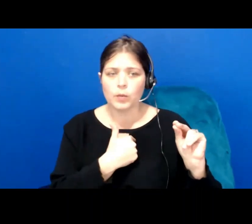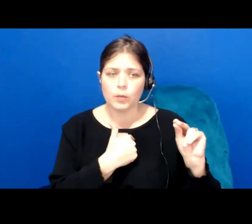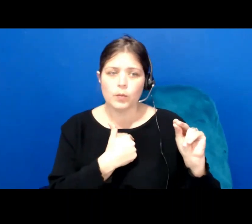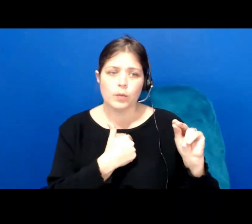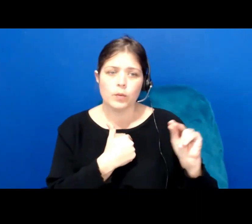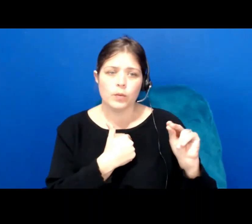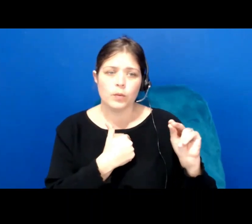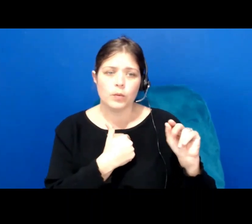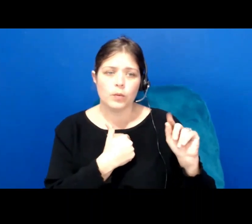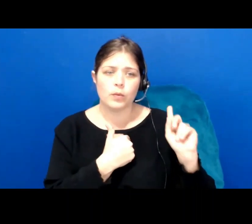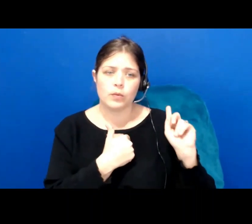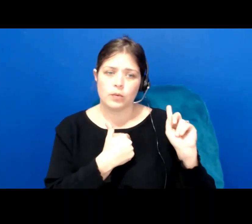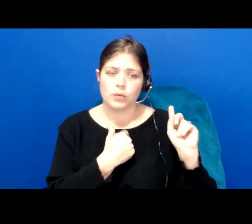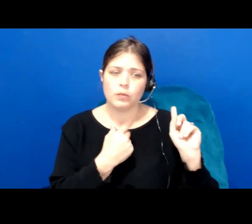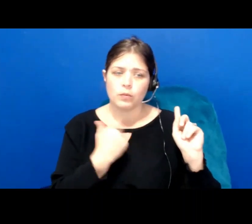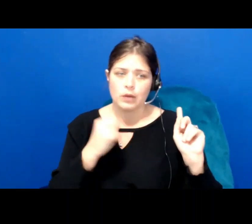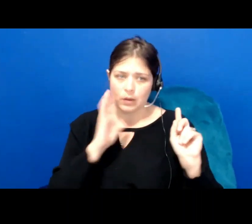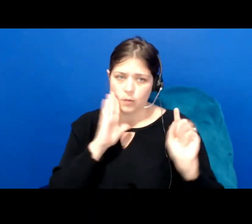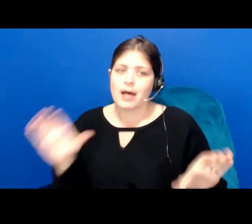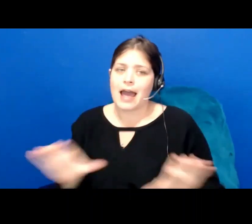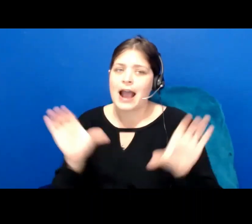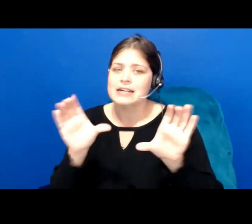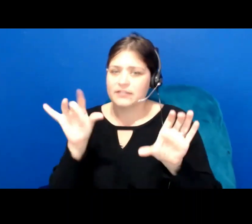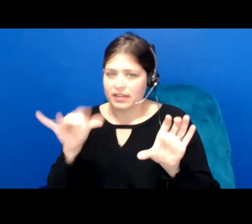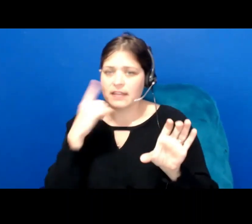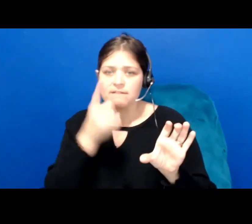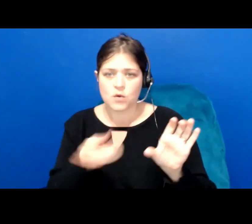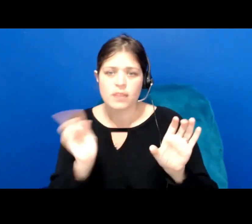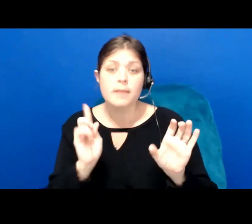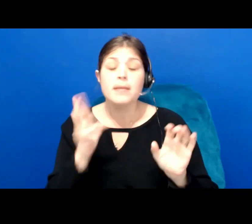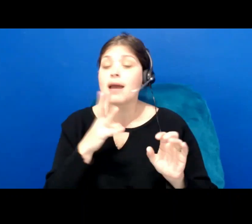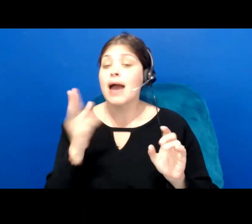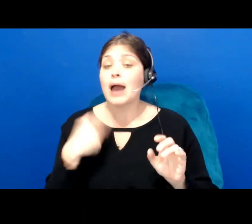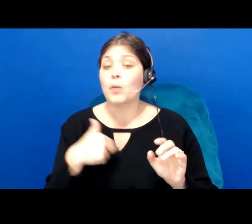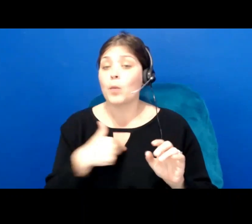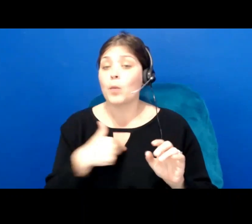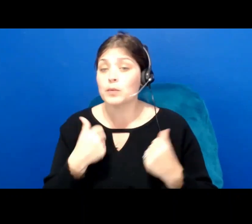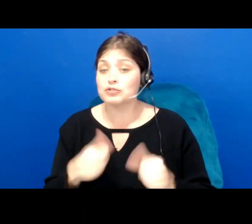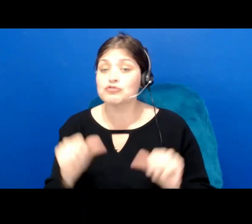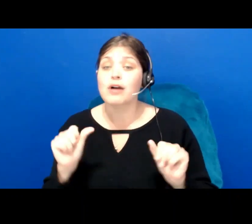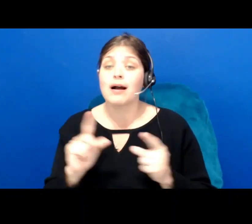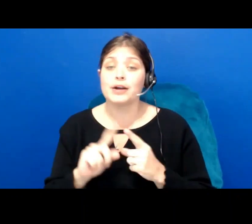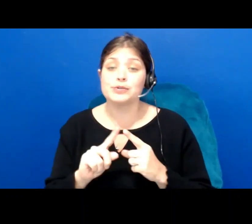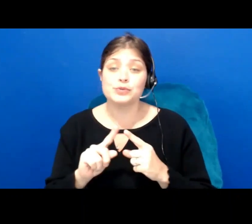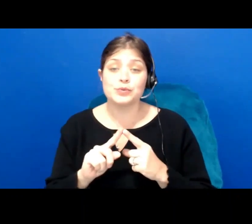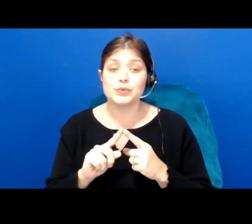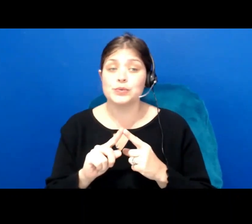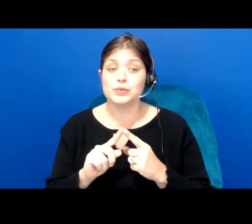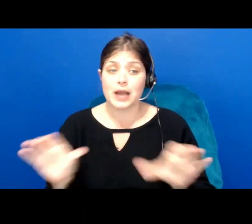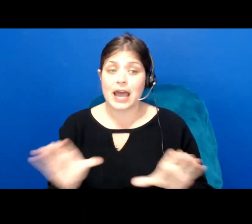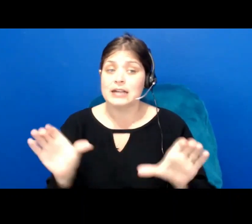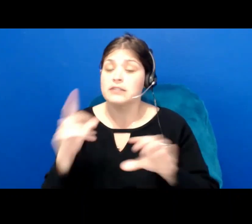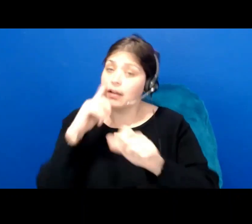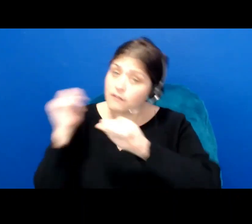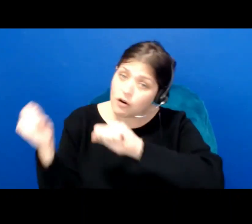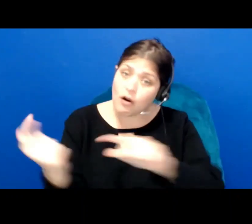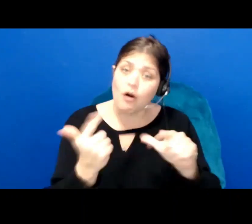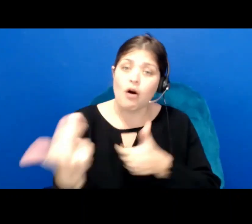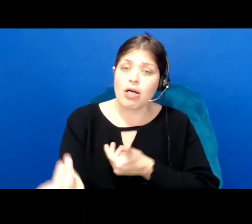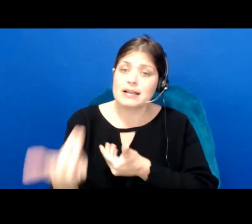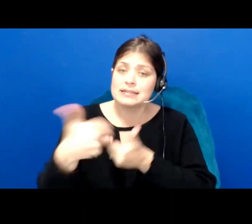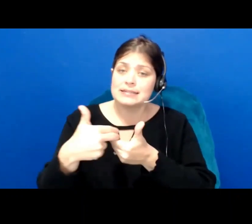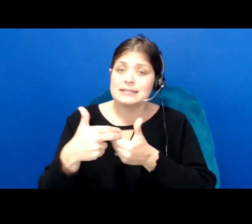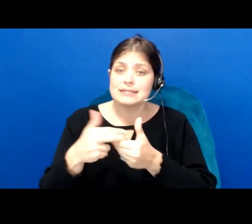We will activate that for them. Yeah, we may try to do it actually for all attendees within a session. I mean, you can't